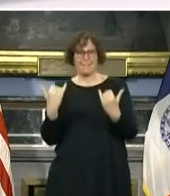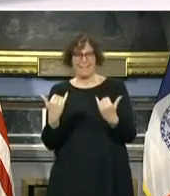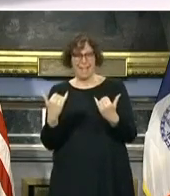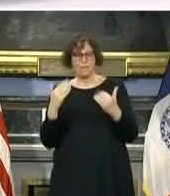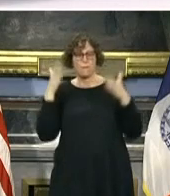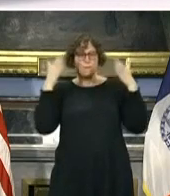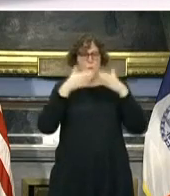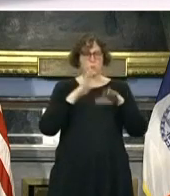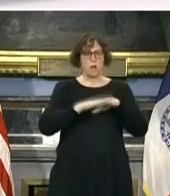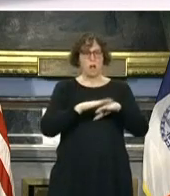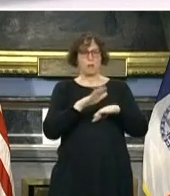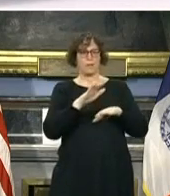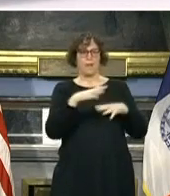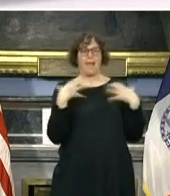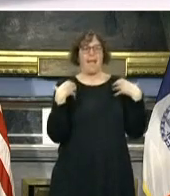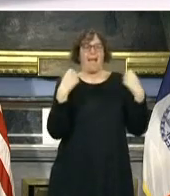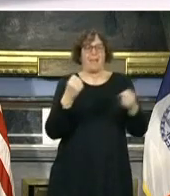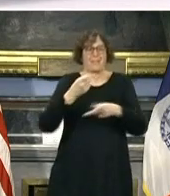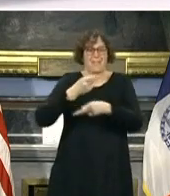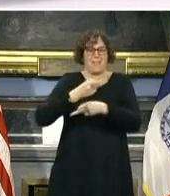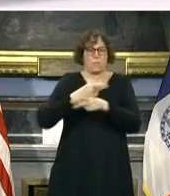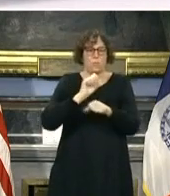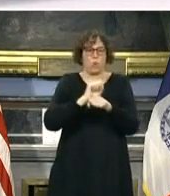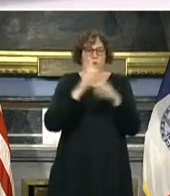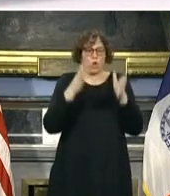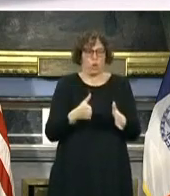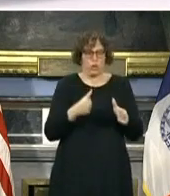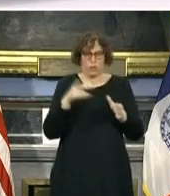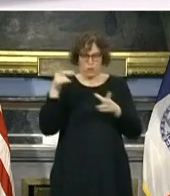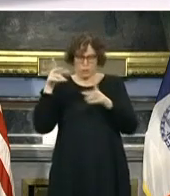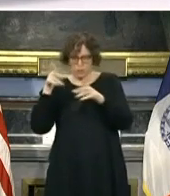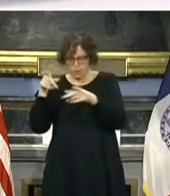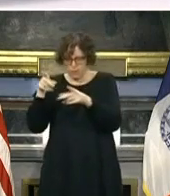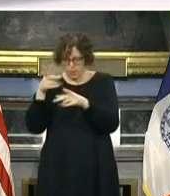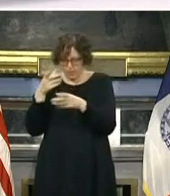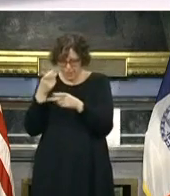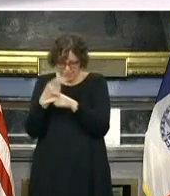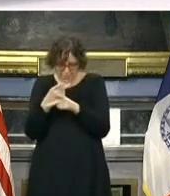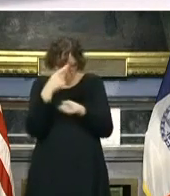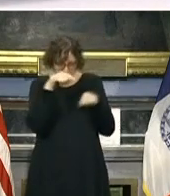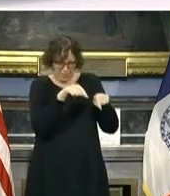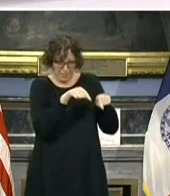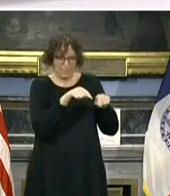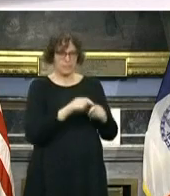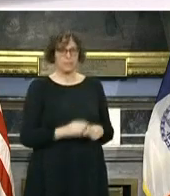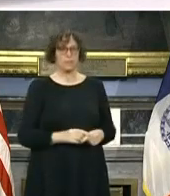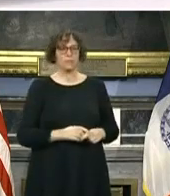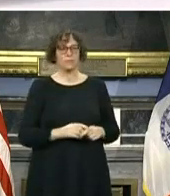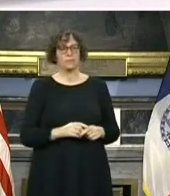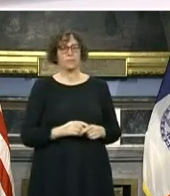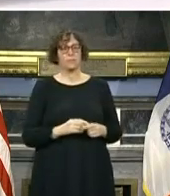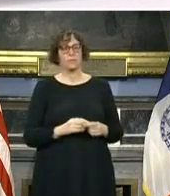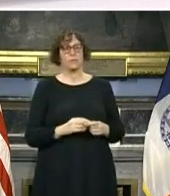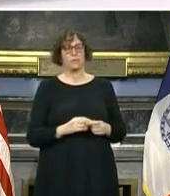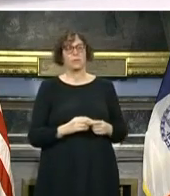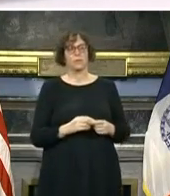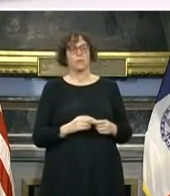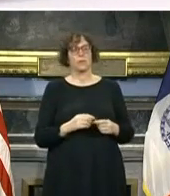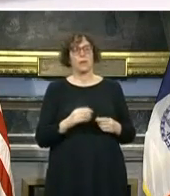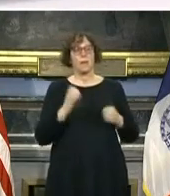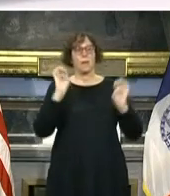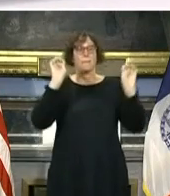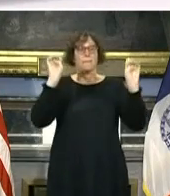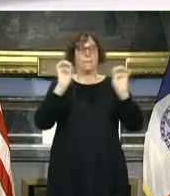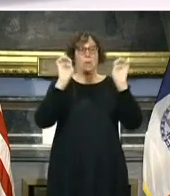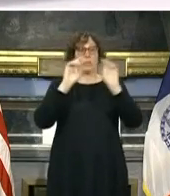is ongoing 24/7 in our emergency departments. We are following Dr. Barbeau and the DOH MH's advice